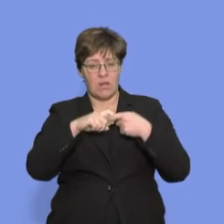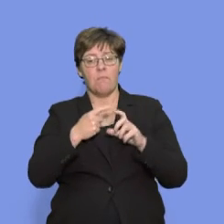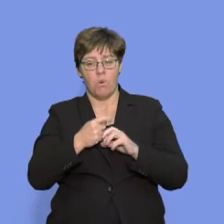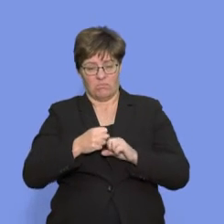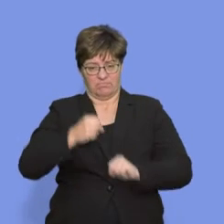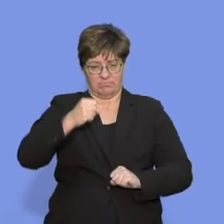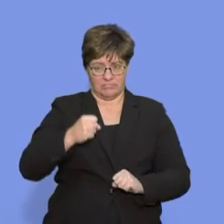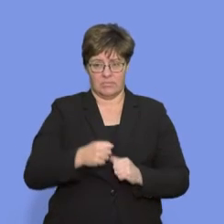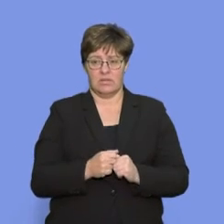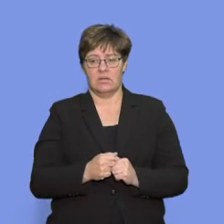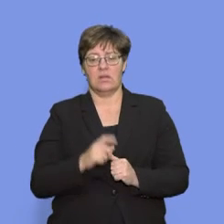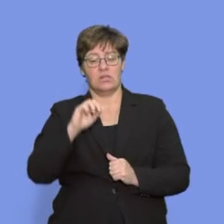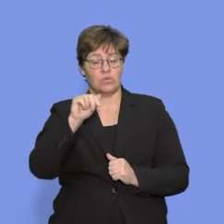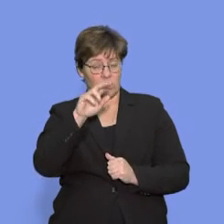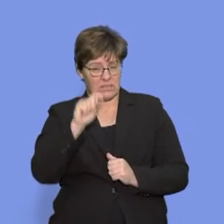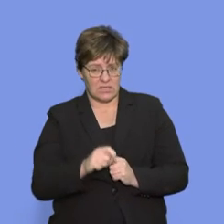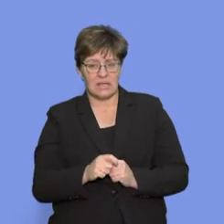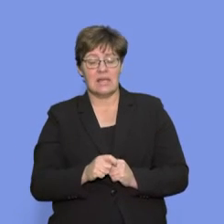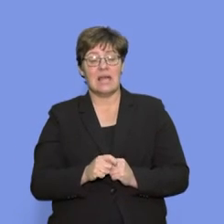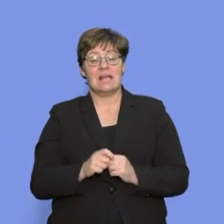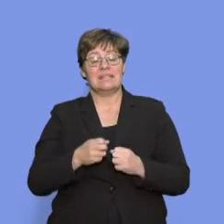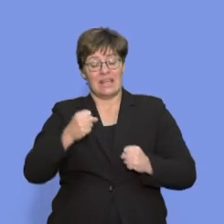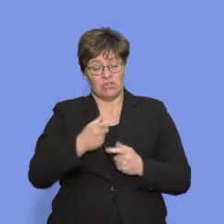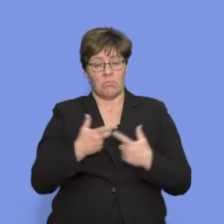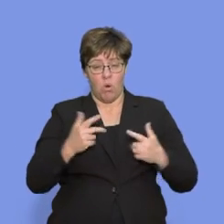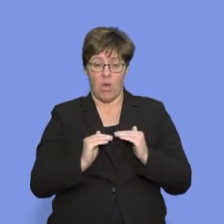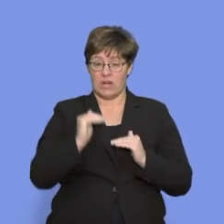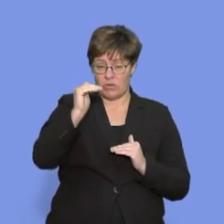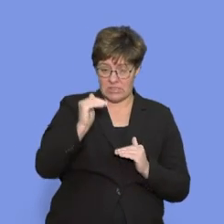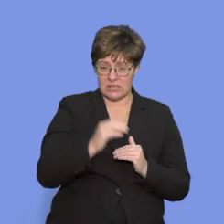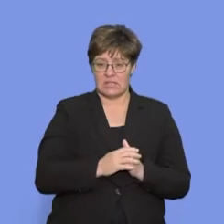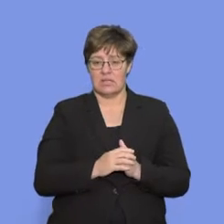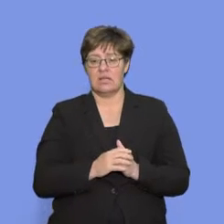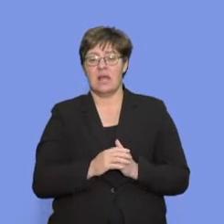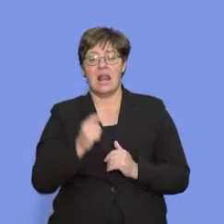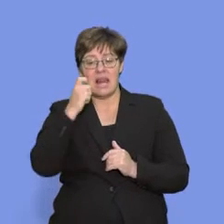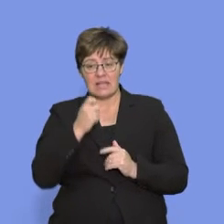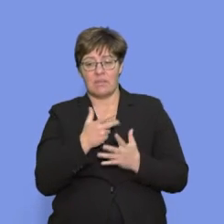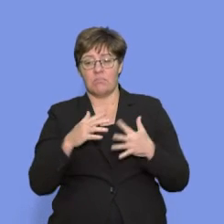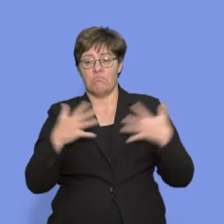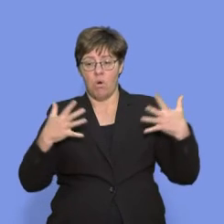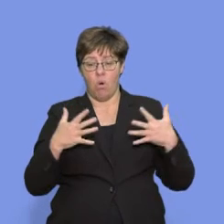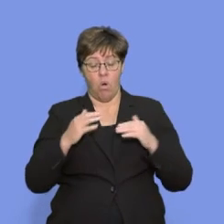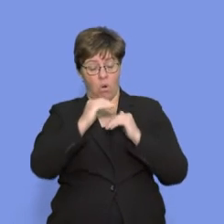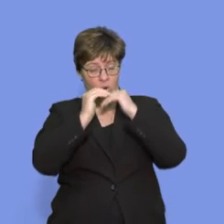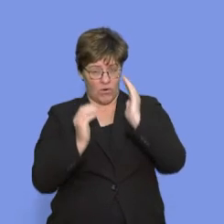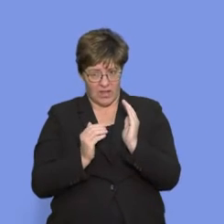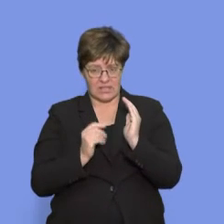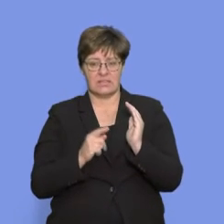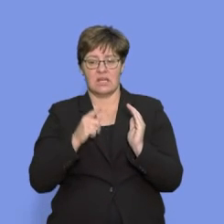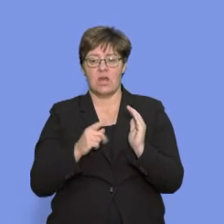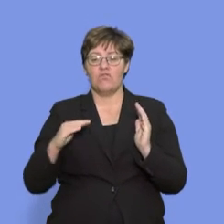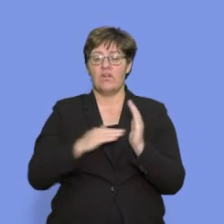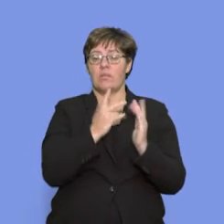lens increases, the lens becomes less convex, right? The refractive power will